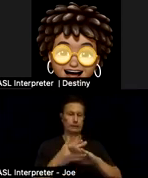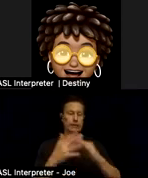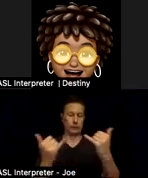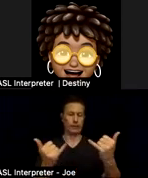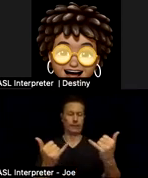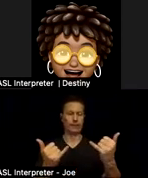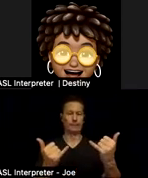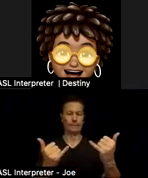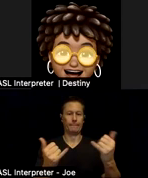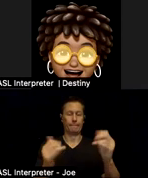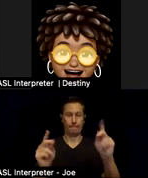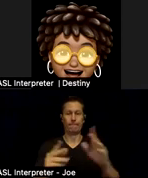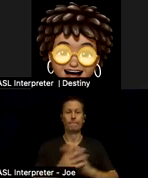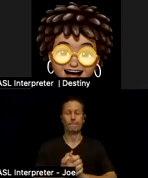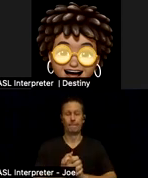Okay.